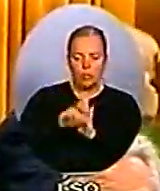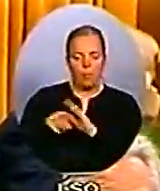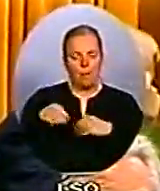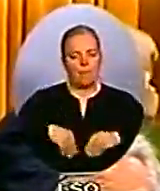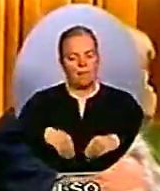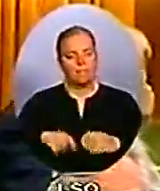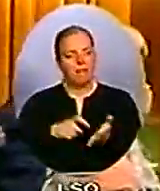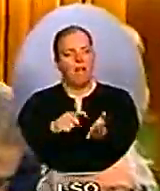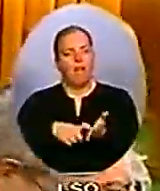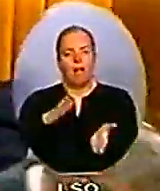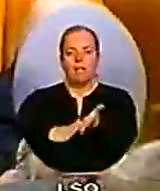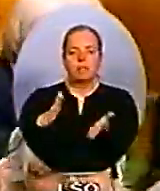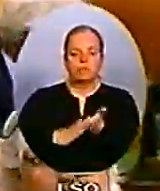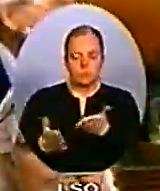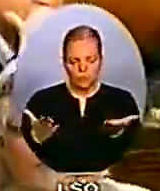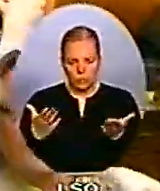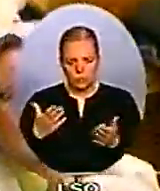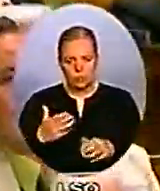backs?